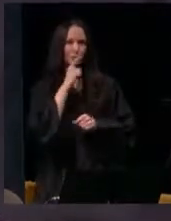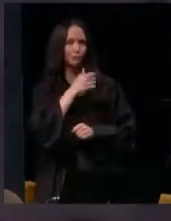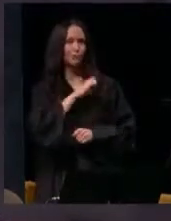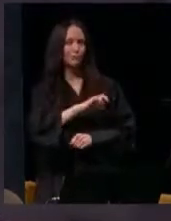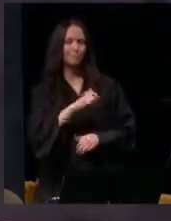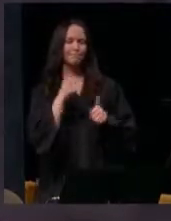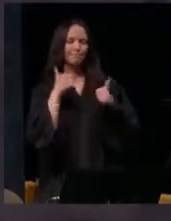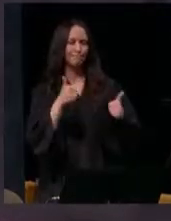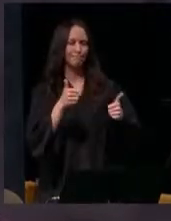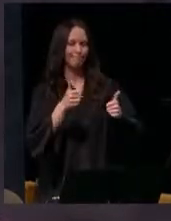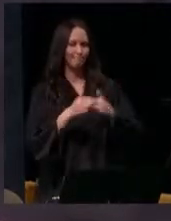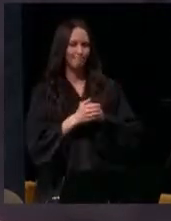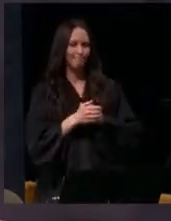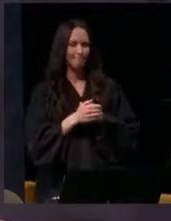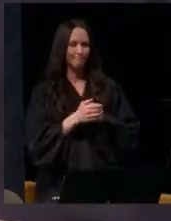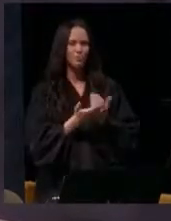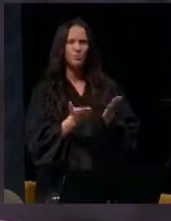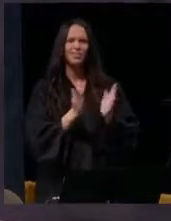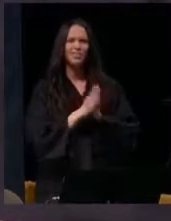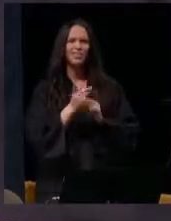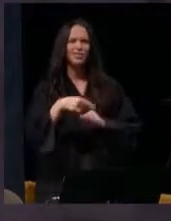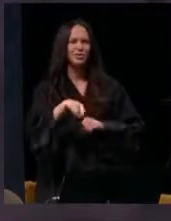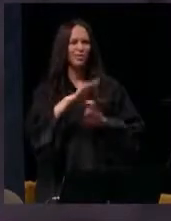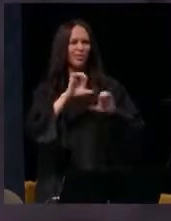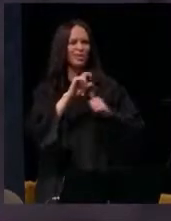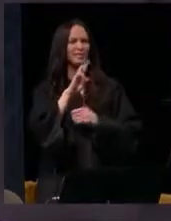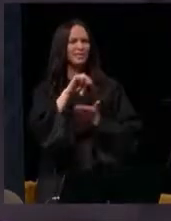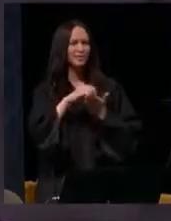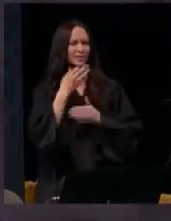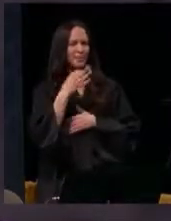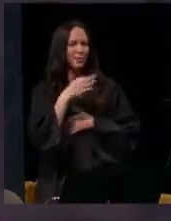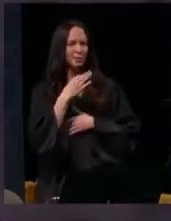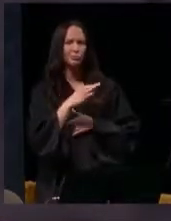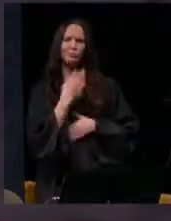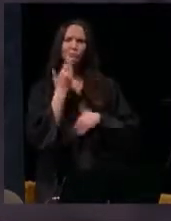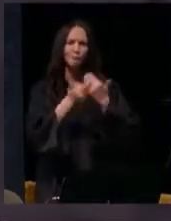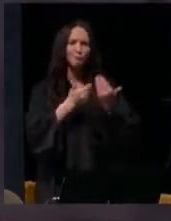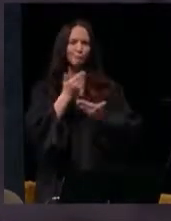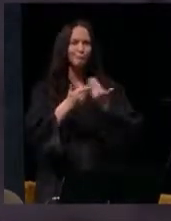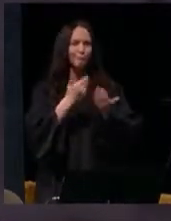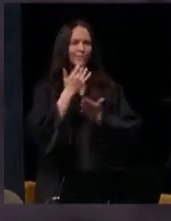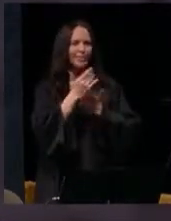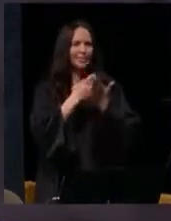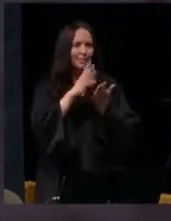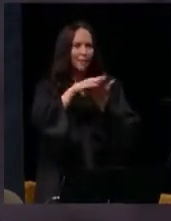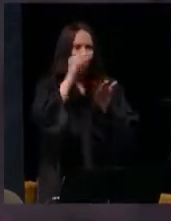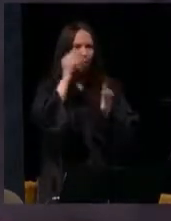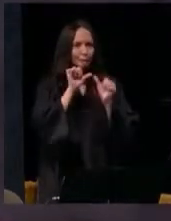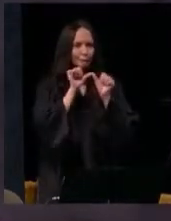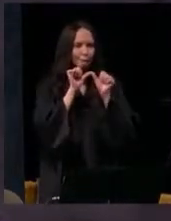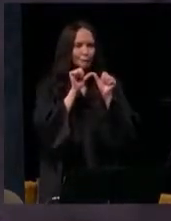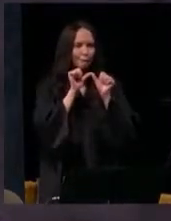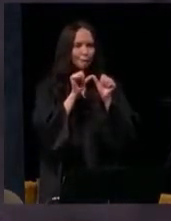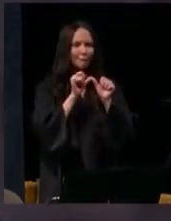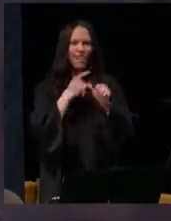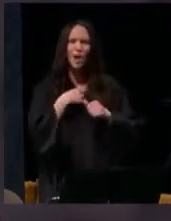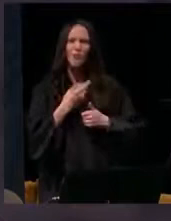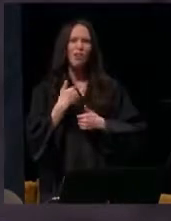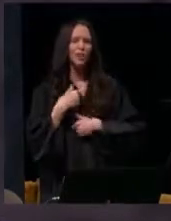of 2019, to take these lessons we've learned wherever we go. I want us to be the river they can't hold